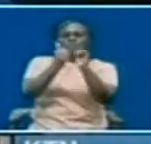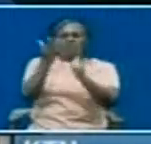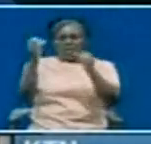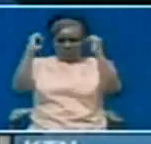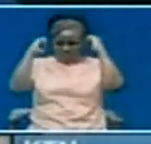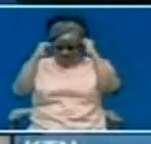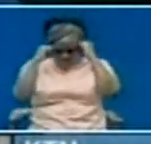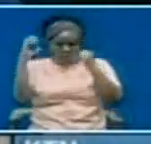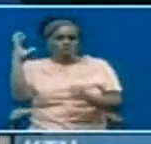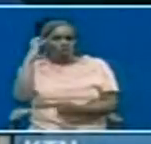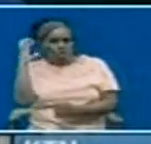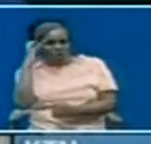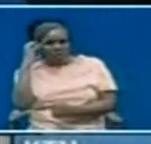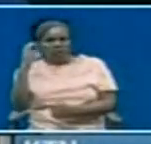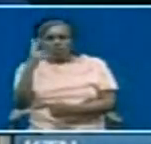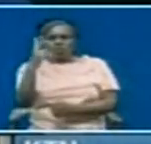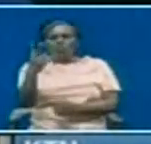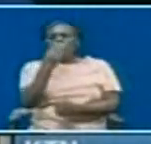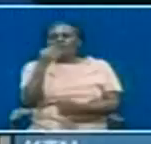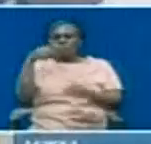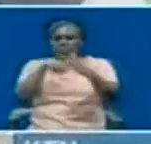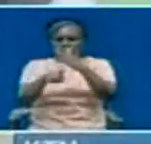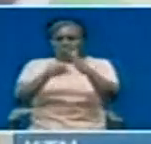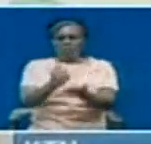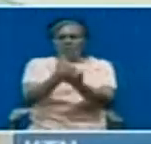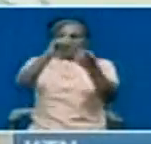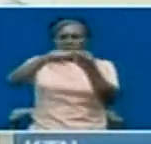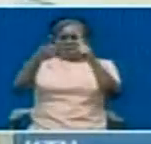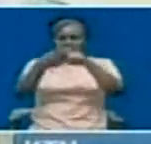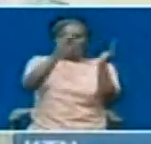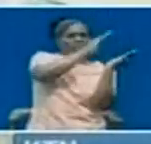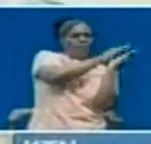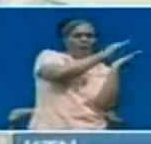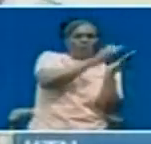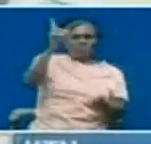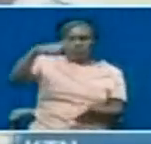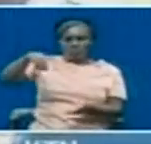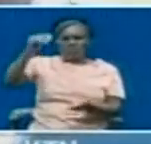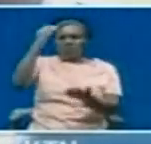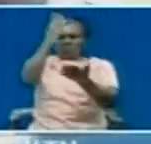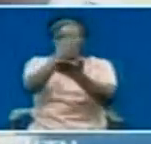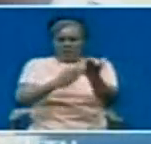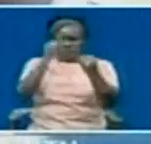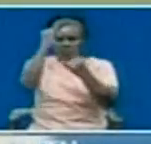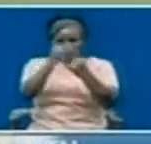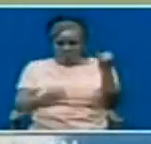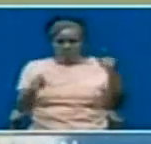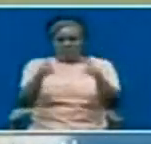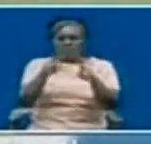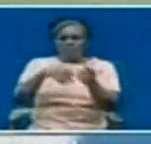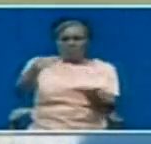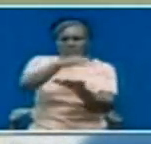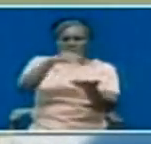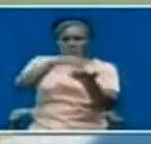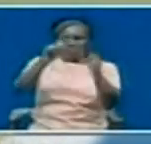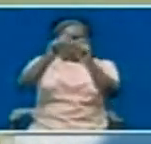Monetary Studies. Sami Ndoritu and Andrew Lukalus called to help Standard Chartered Bank qualify to the semis at the expense of the Central Bank of Kenya